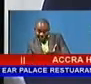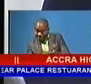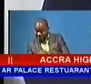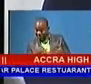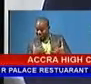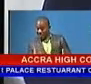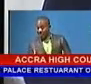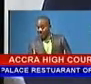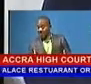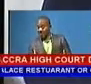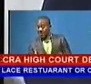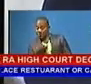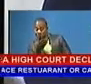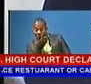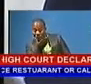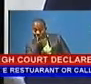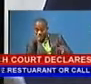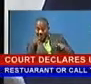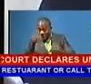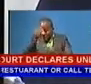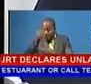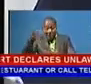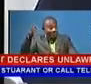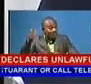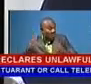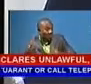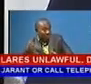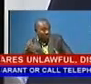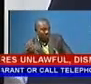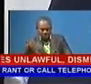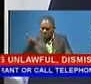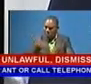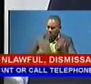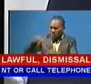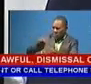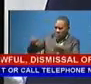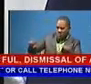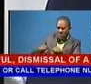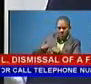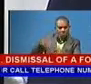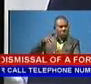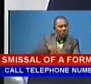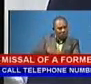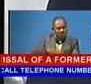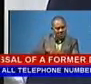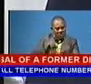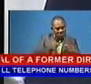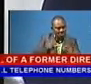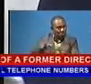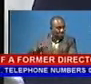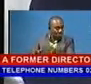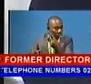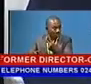Now, are you able to tell the court which polling stations are involved in this